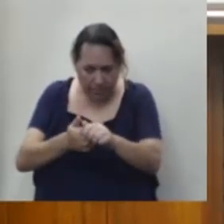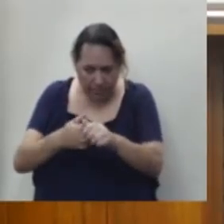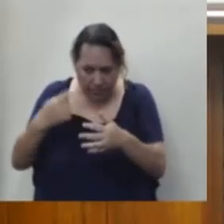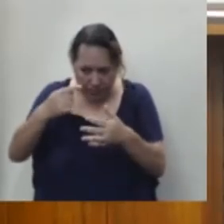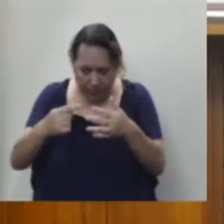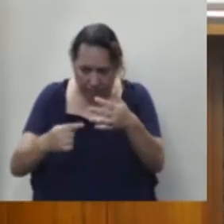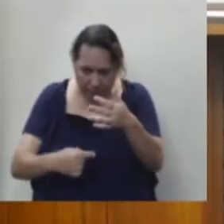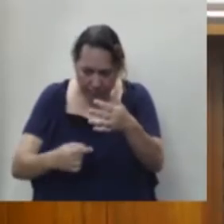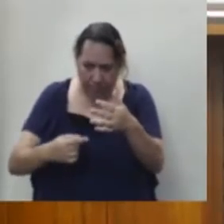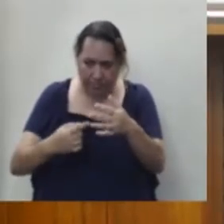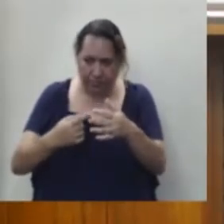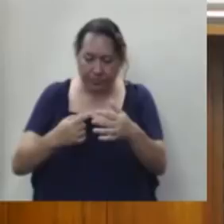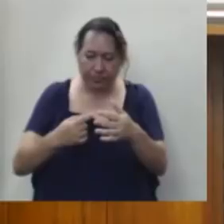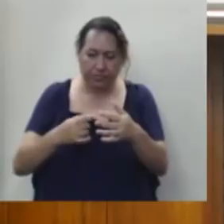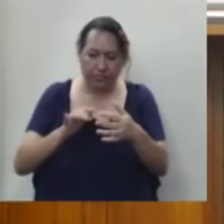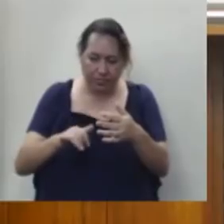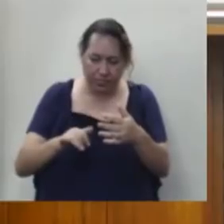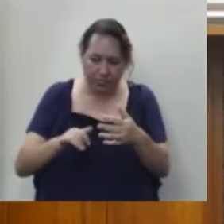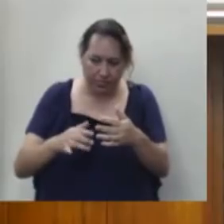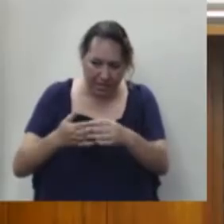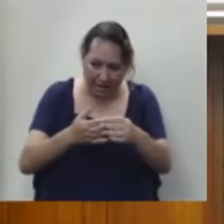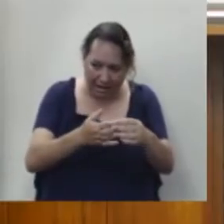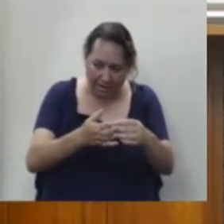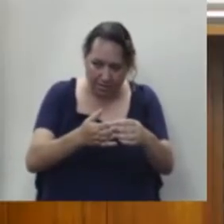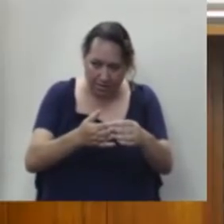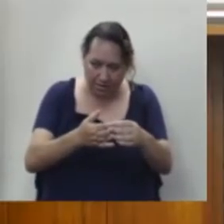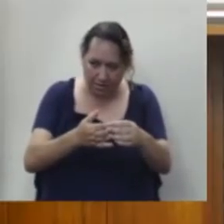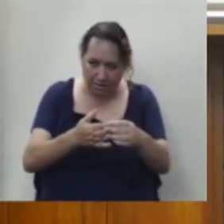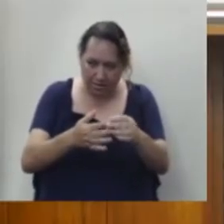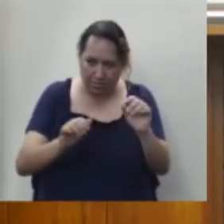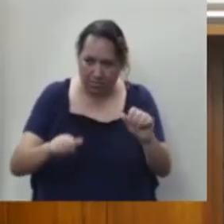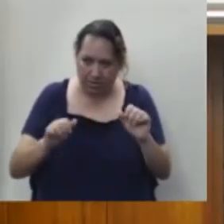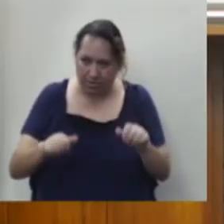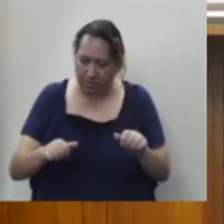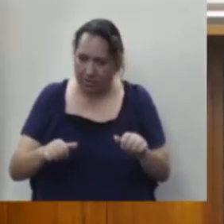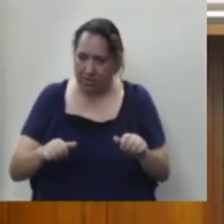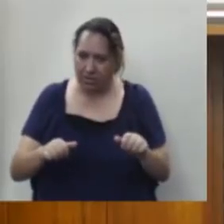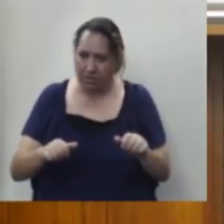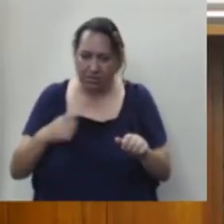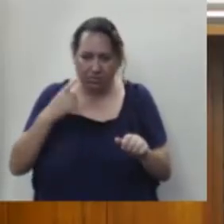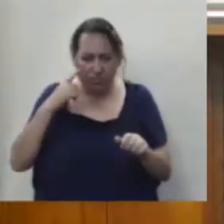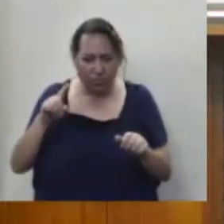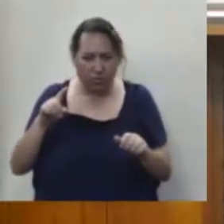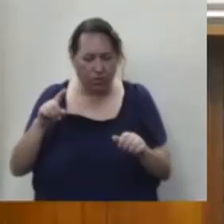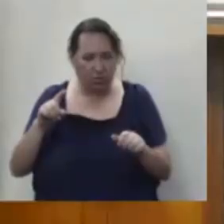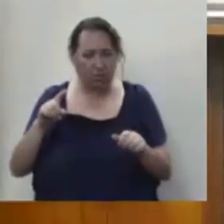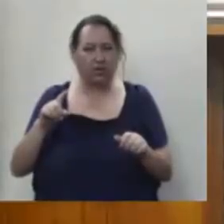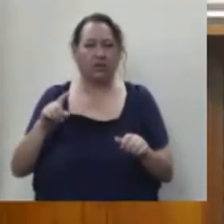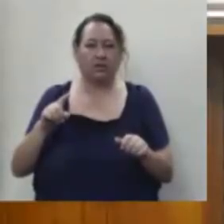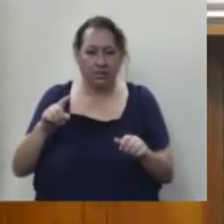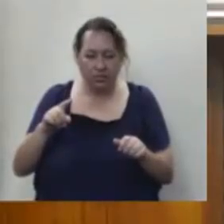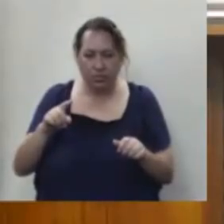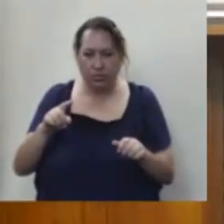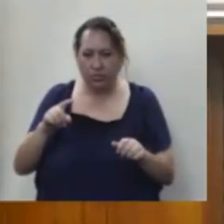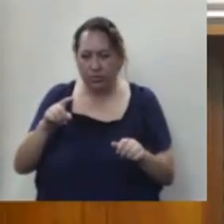use to guide you in terms of possibly lifting restrictions. What are those guidelines and what restrictions may you be